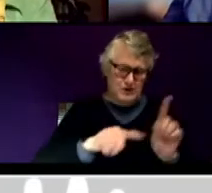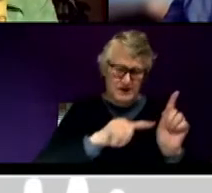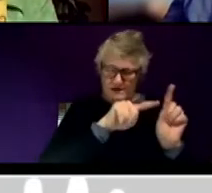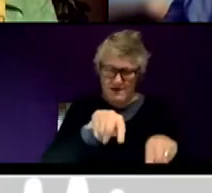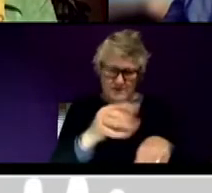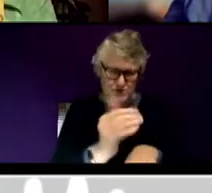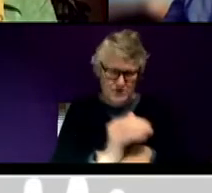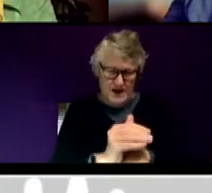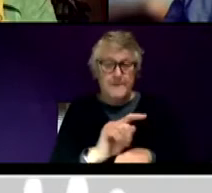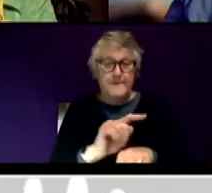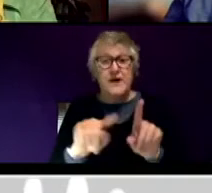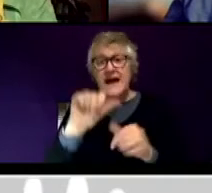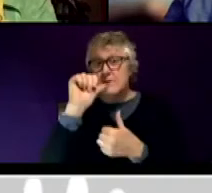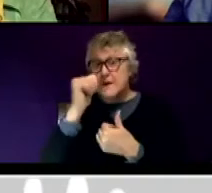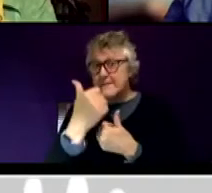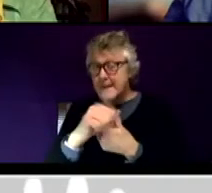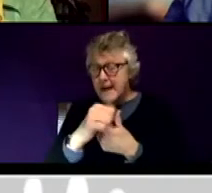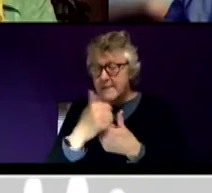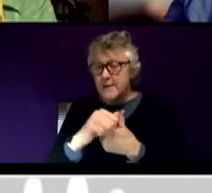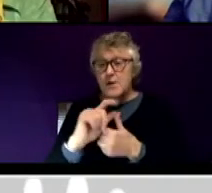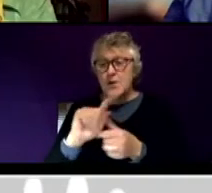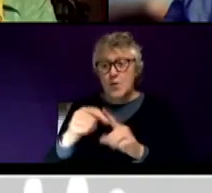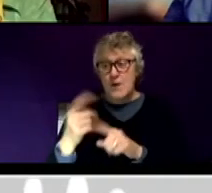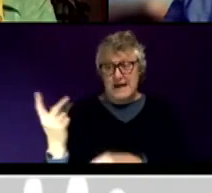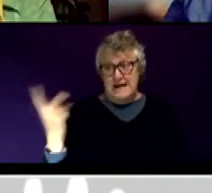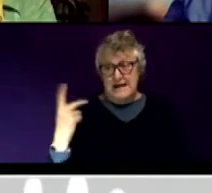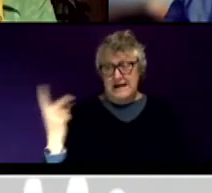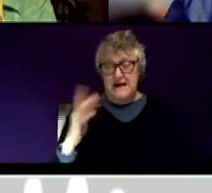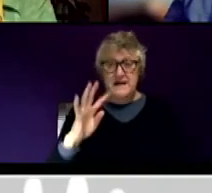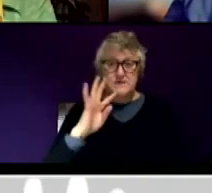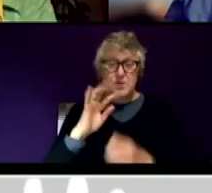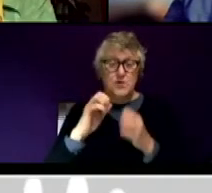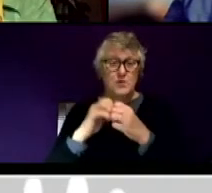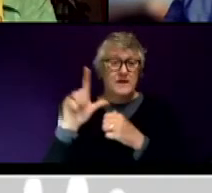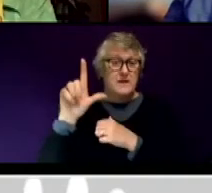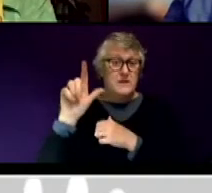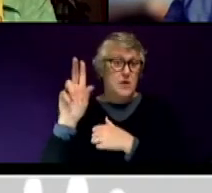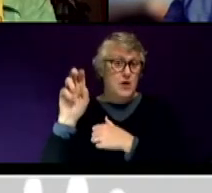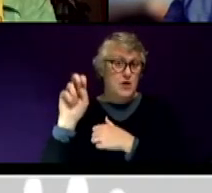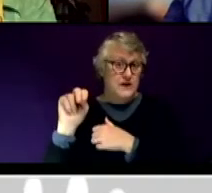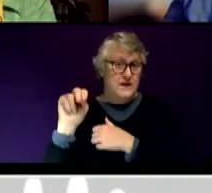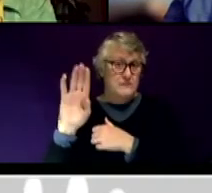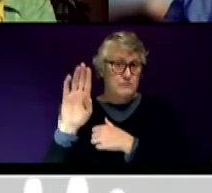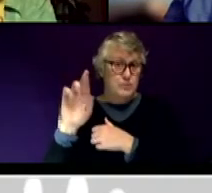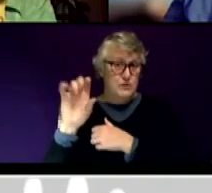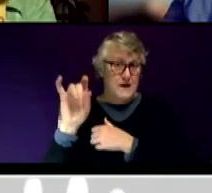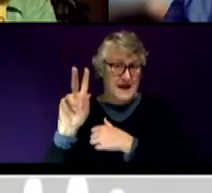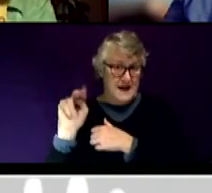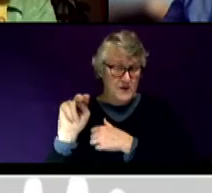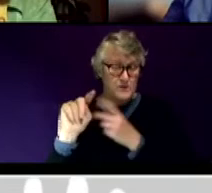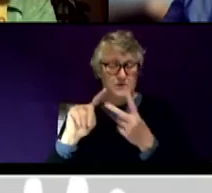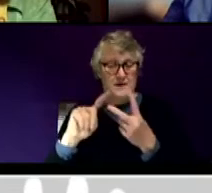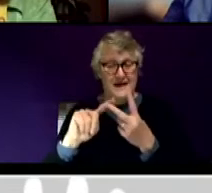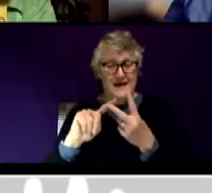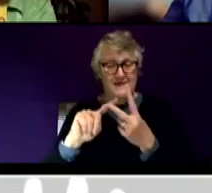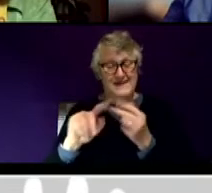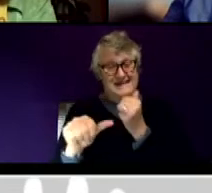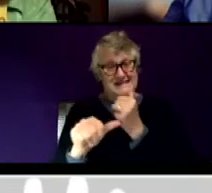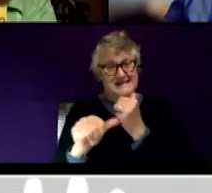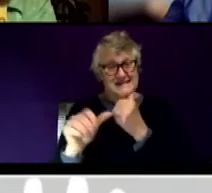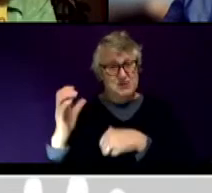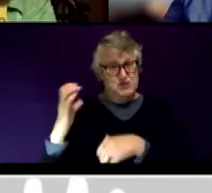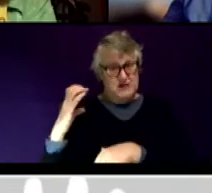Lauren Brown and with Assistant Chief Leisure, we talked about maybe